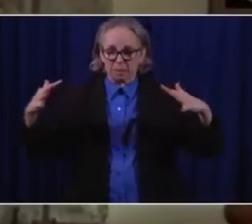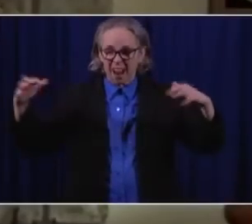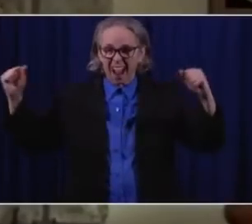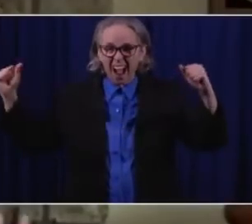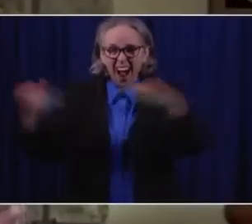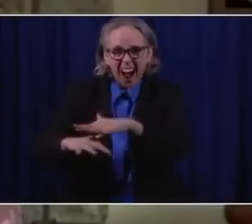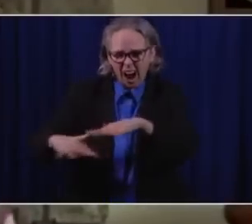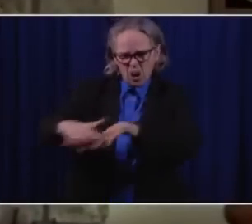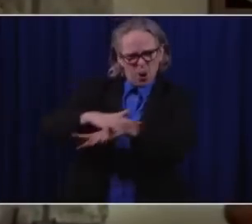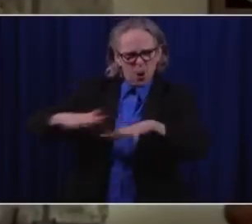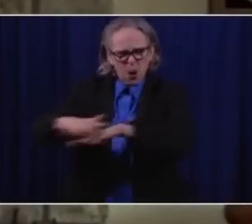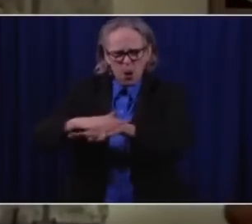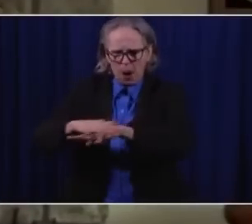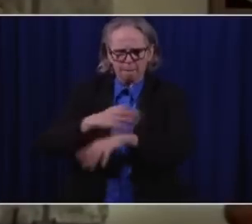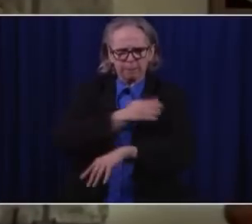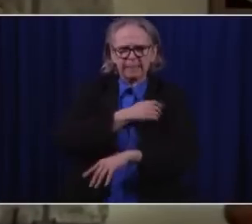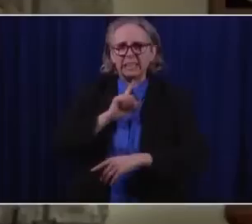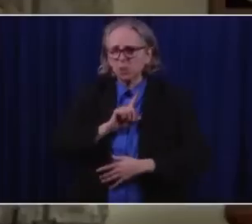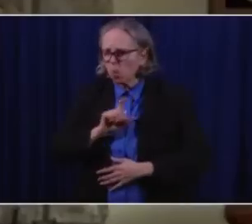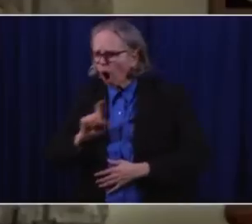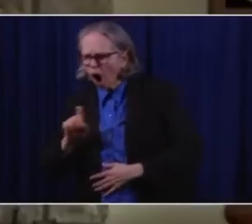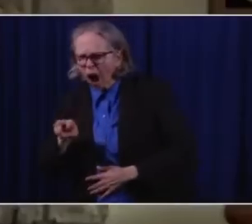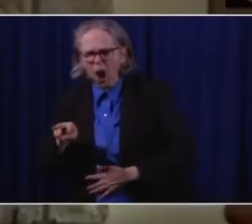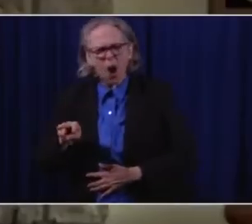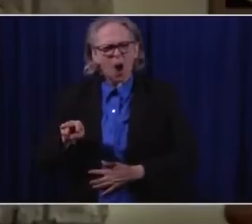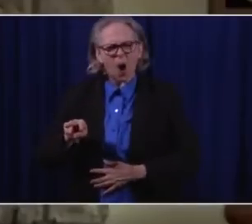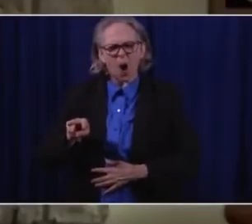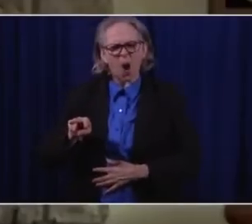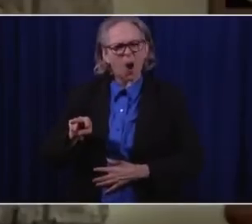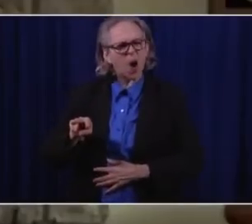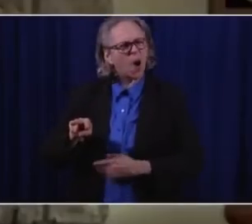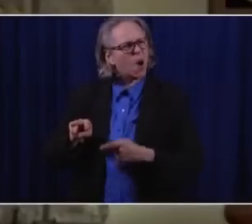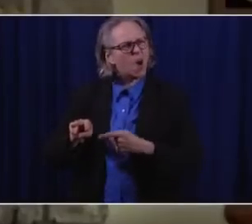the police see that, you know, certainly they're